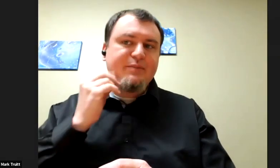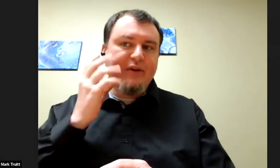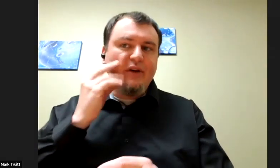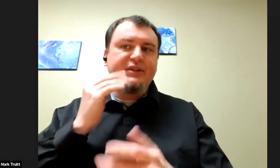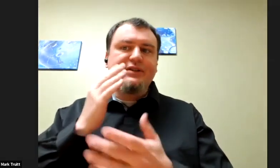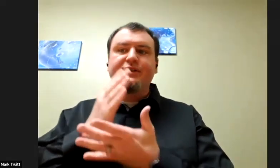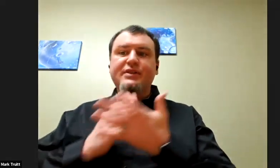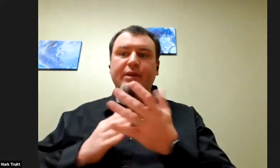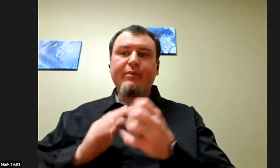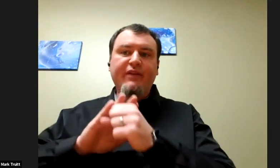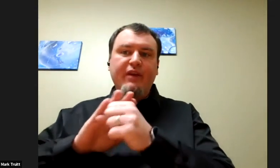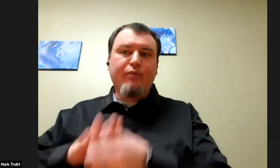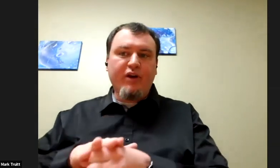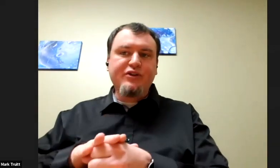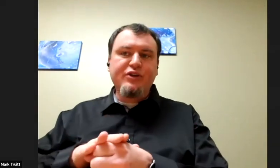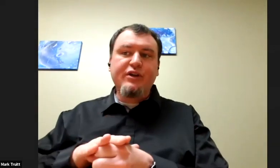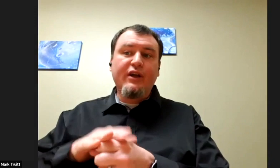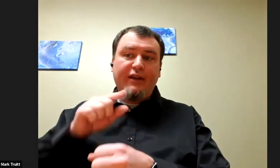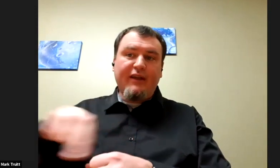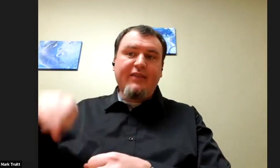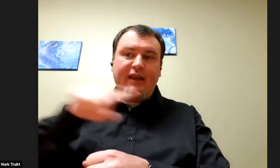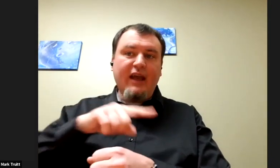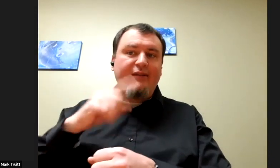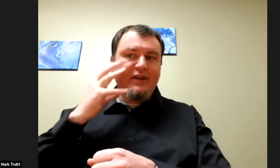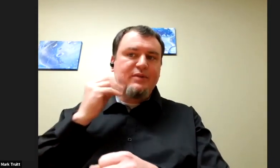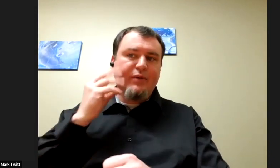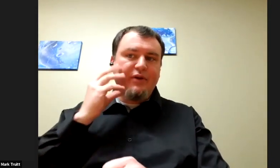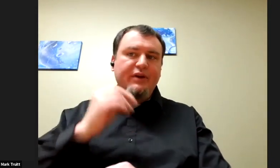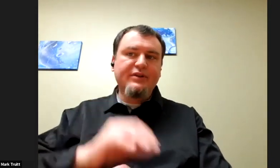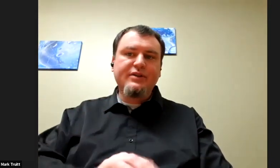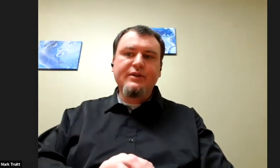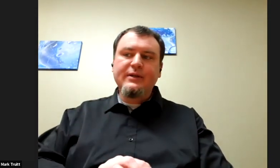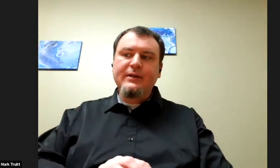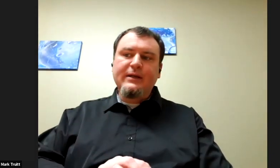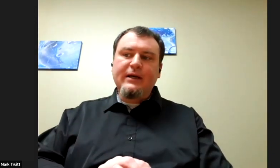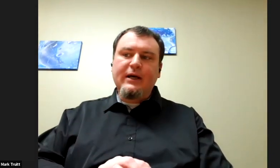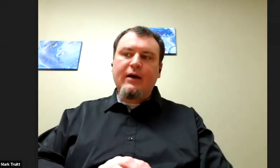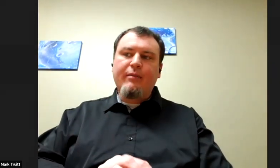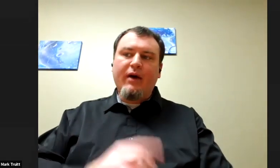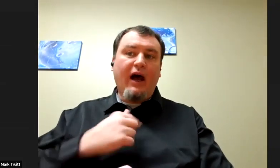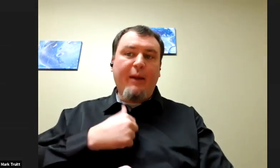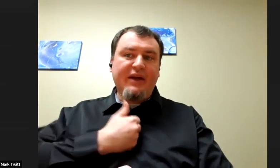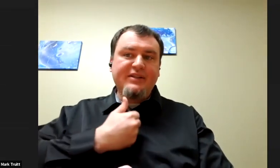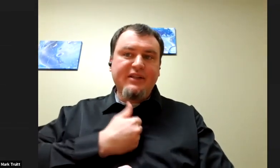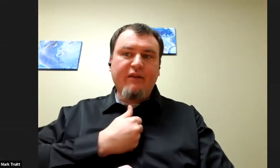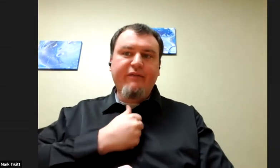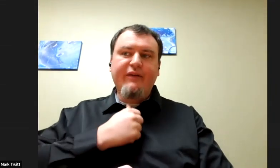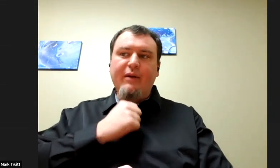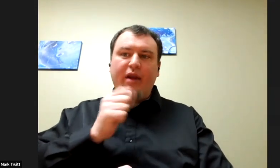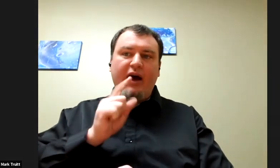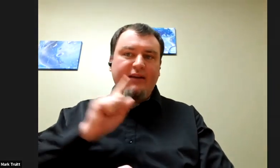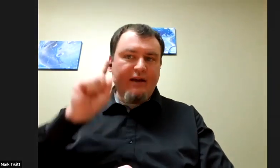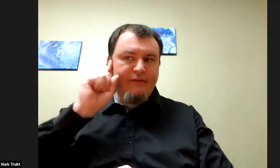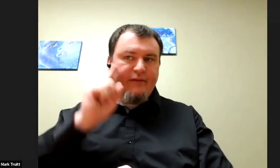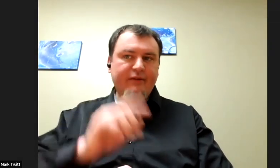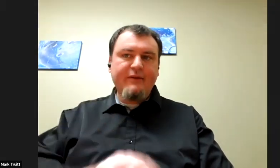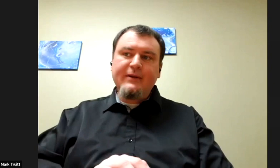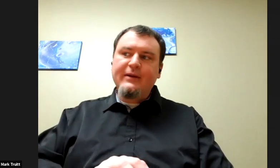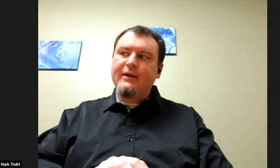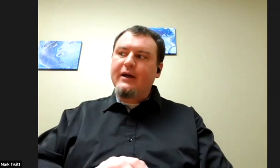never experienced some of the oppression that they have experienced. I myself am not